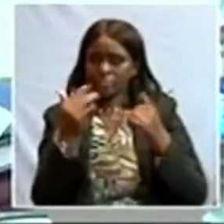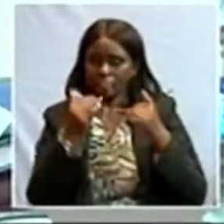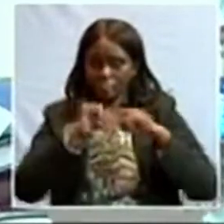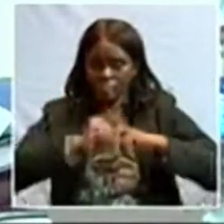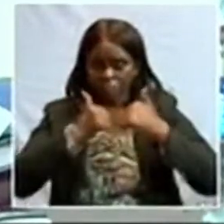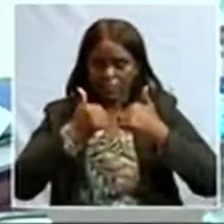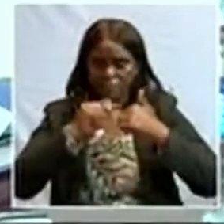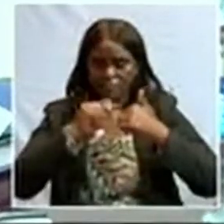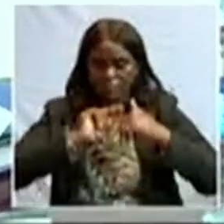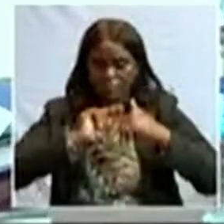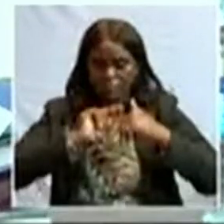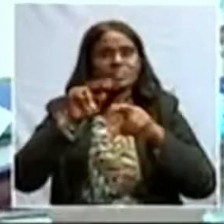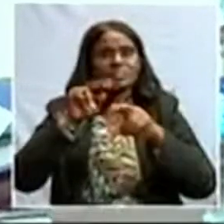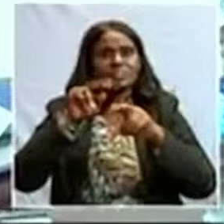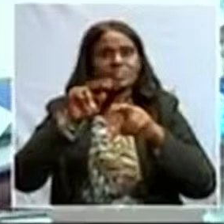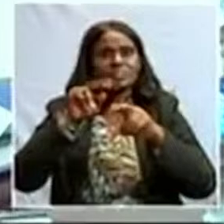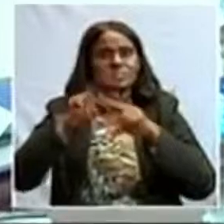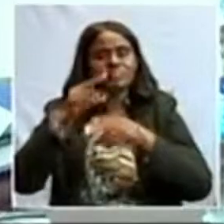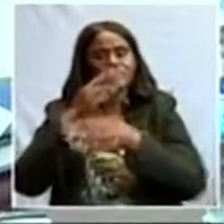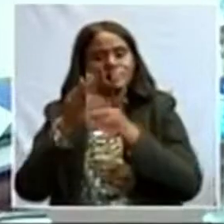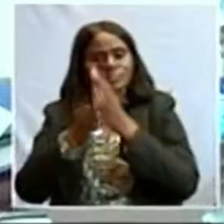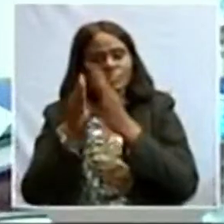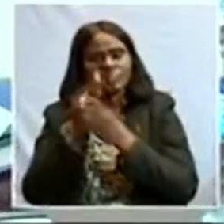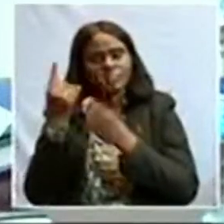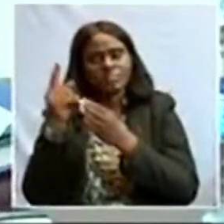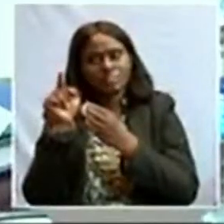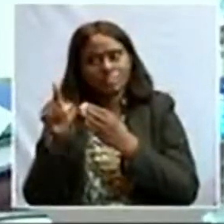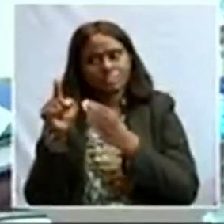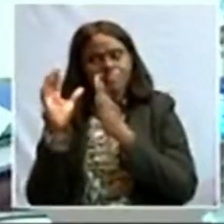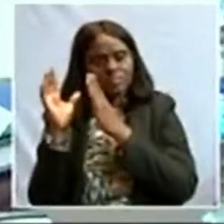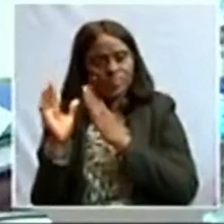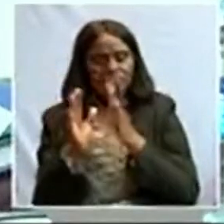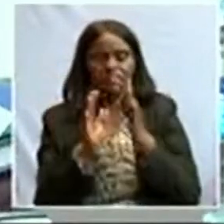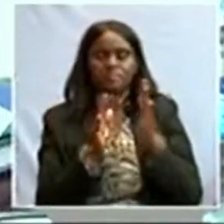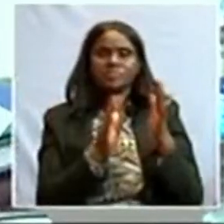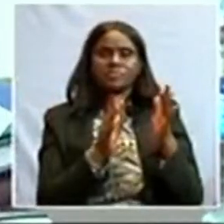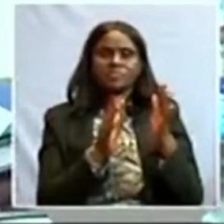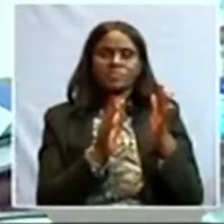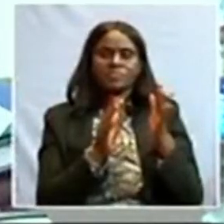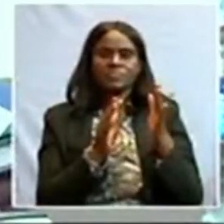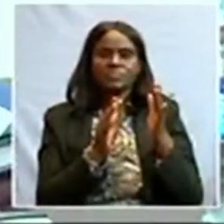are not sitting in one building as per the desired